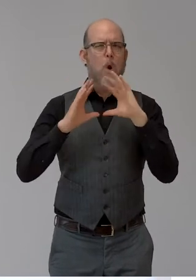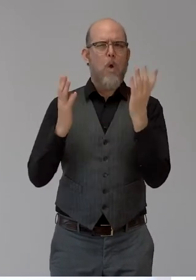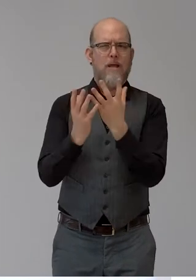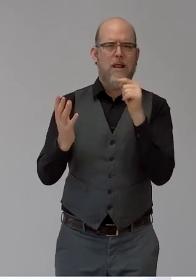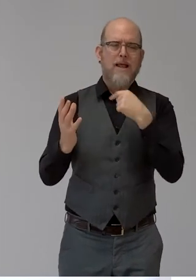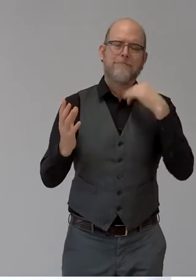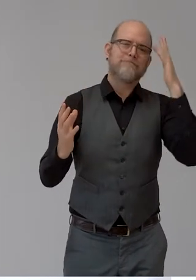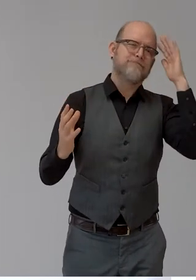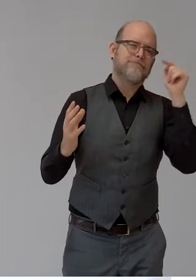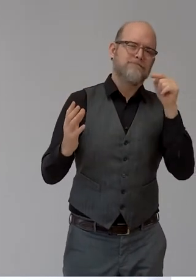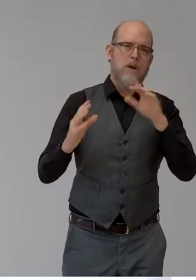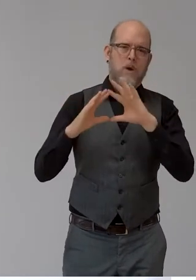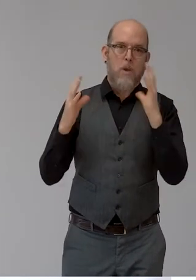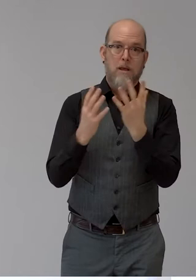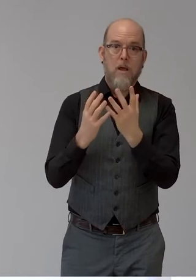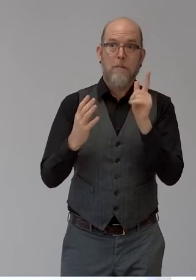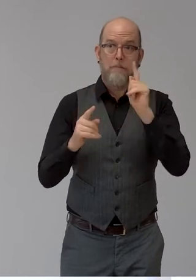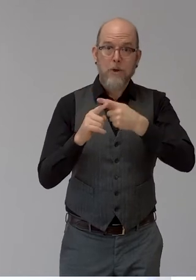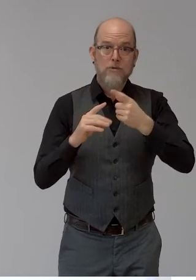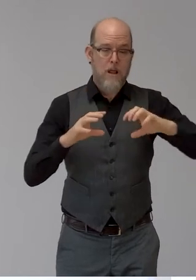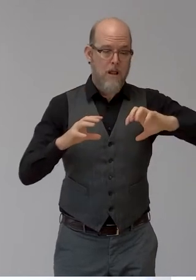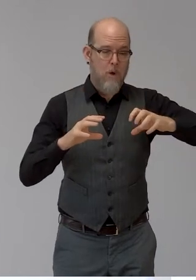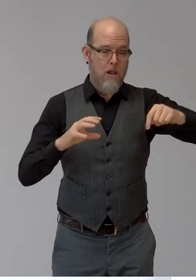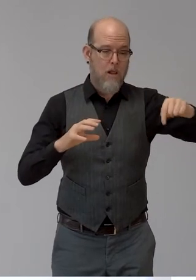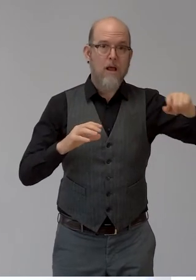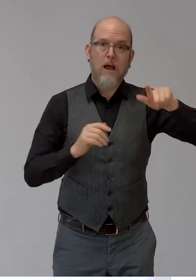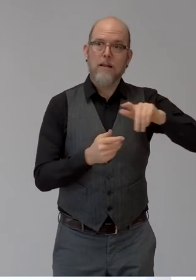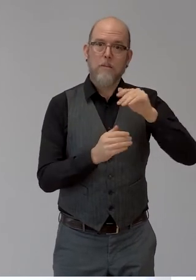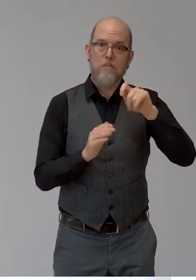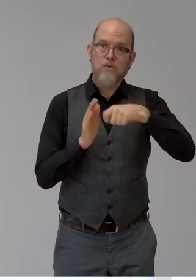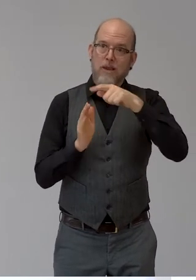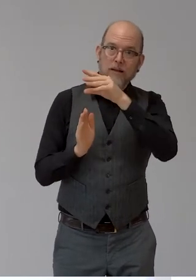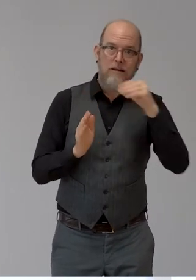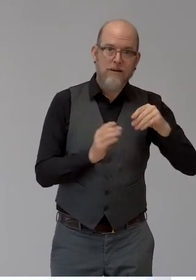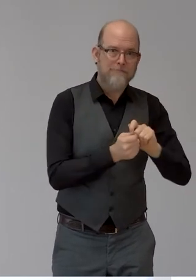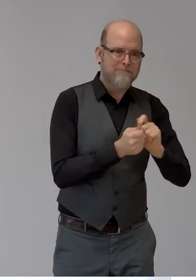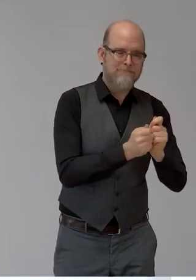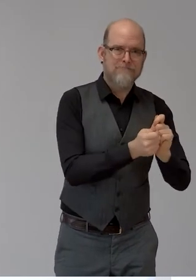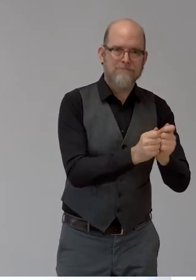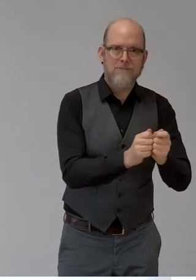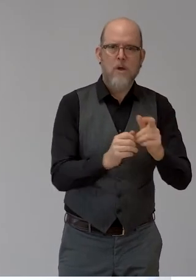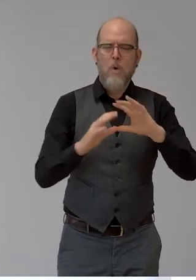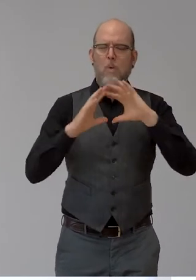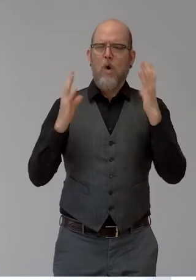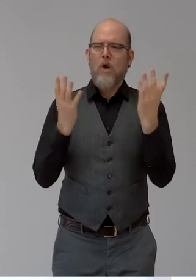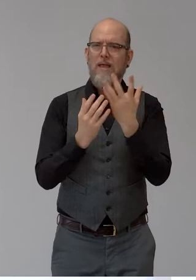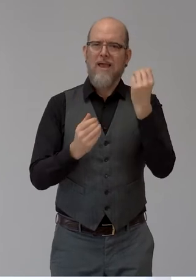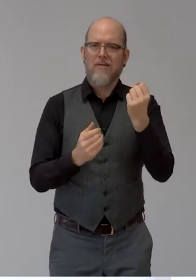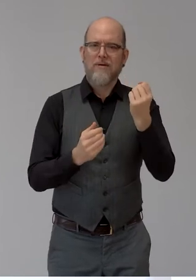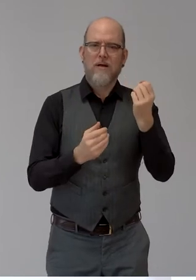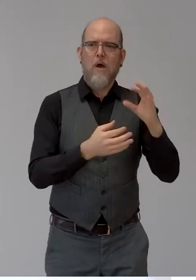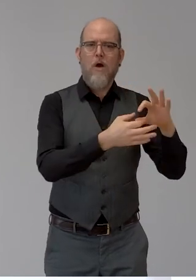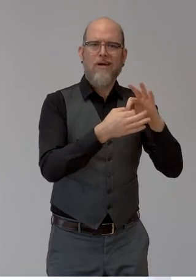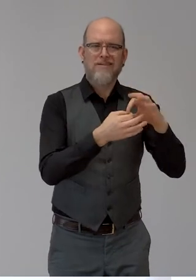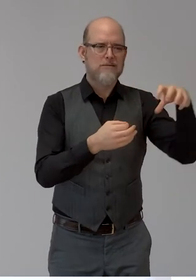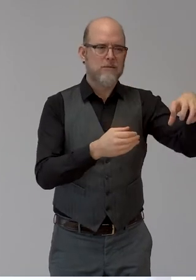think across the globe, every organization and people with disabilities have,